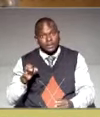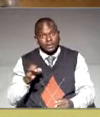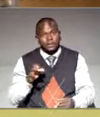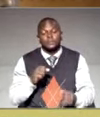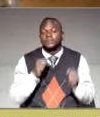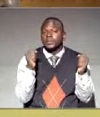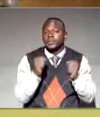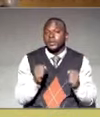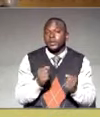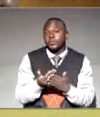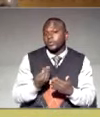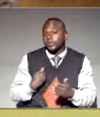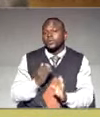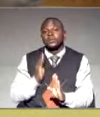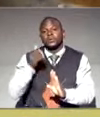we have been referring,